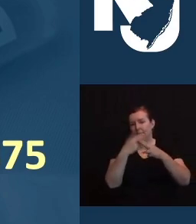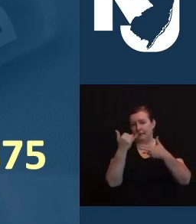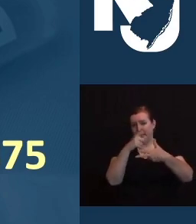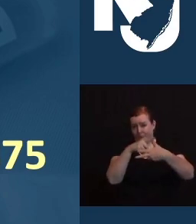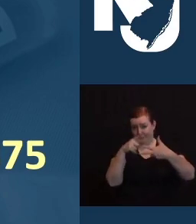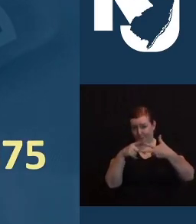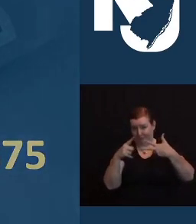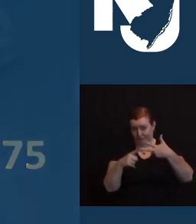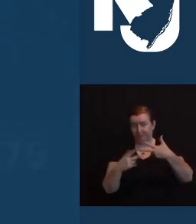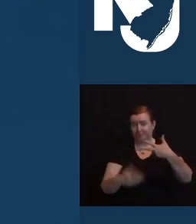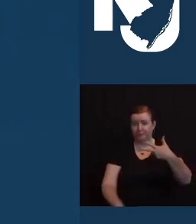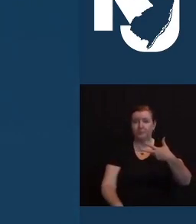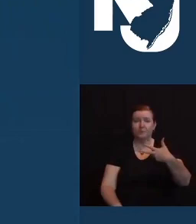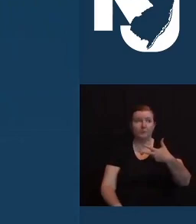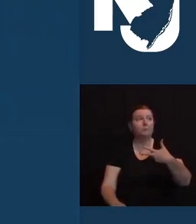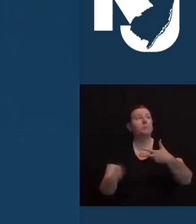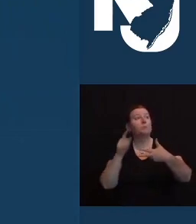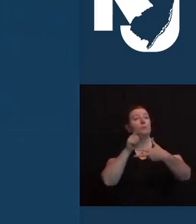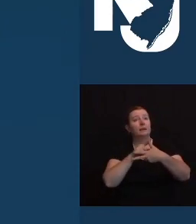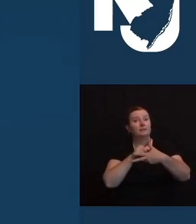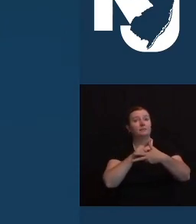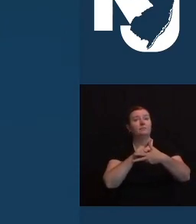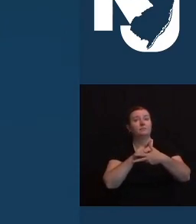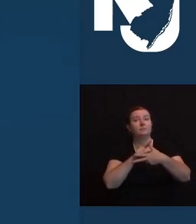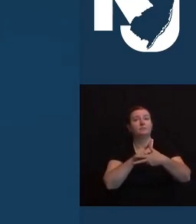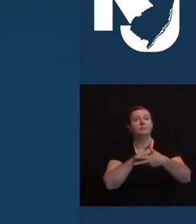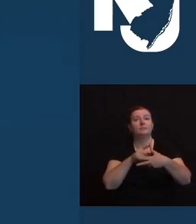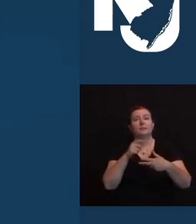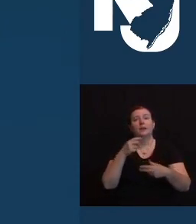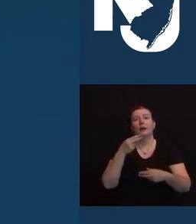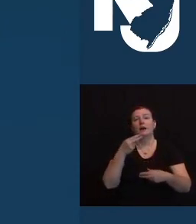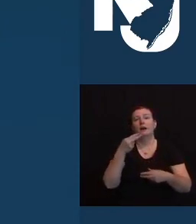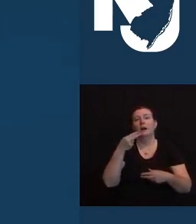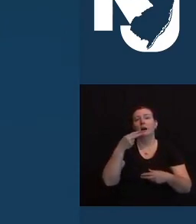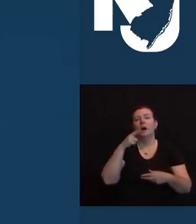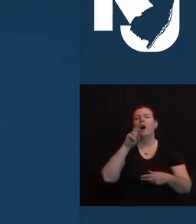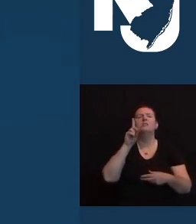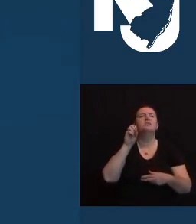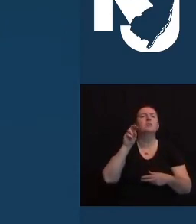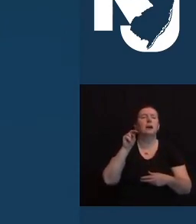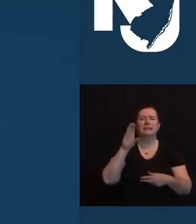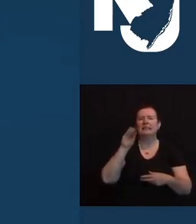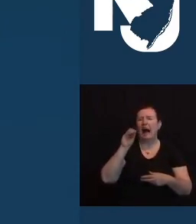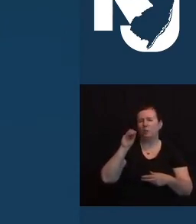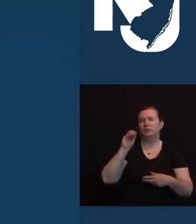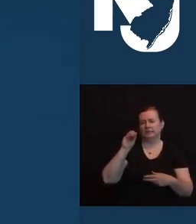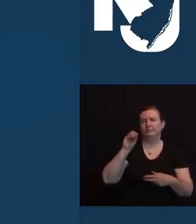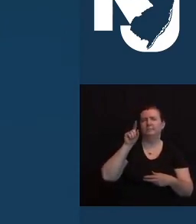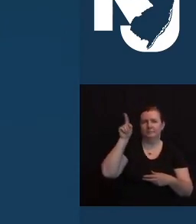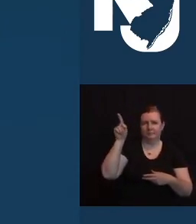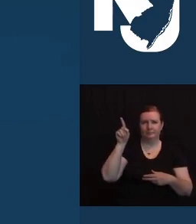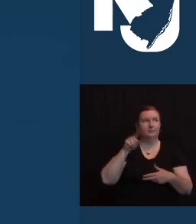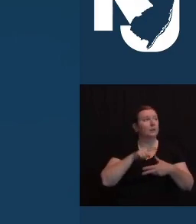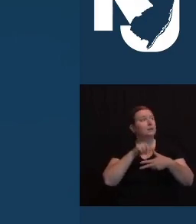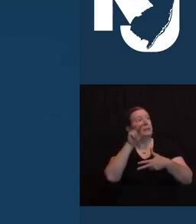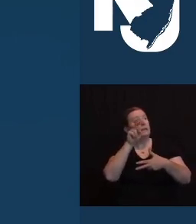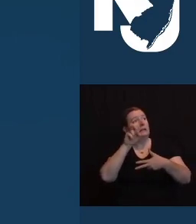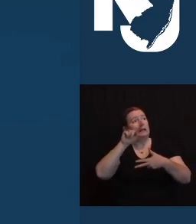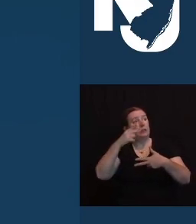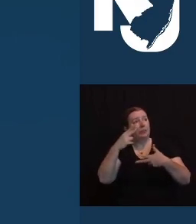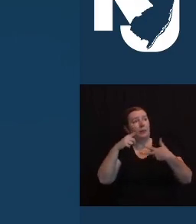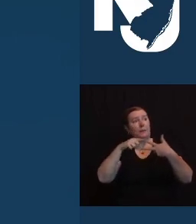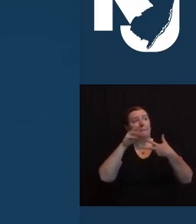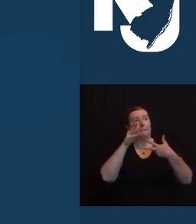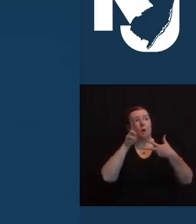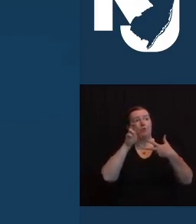this pandemic. I want to begin in Hudson County to remember a great couple, Kenneth and Maureen Silik, who called